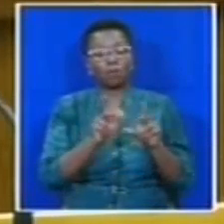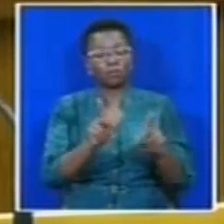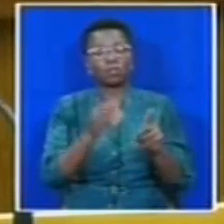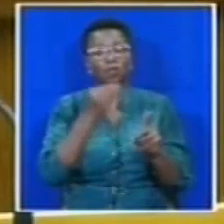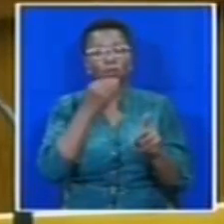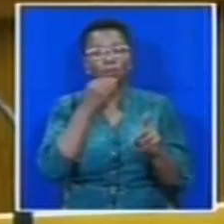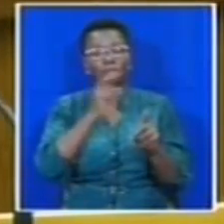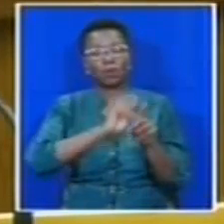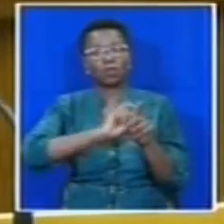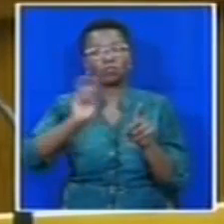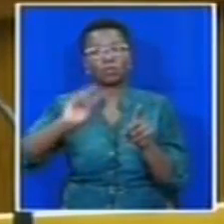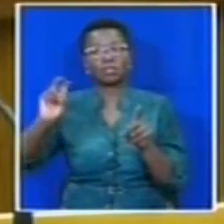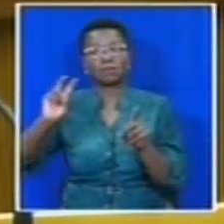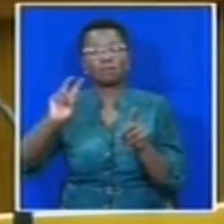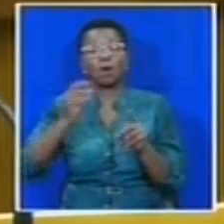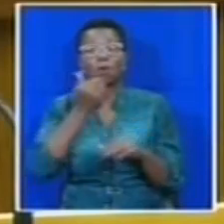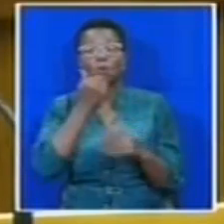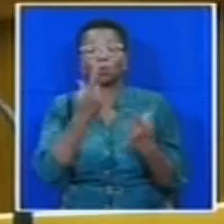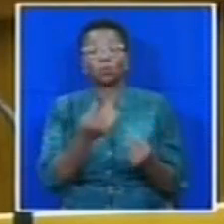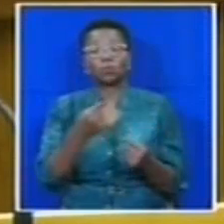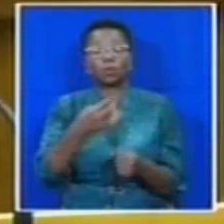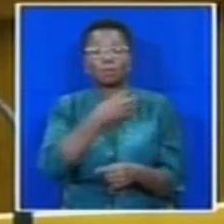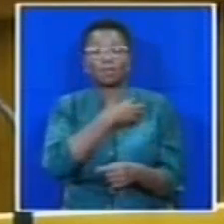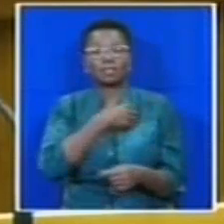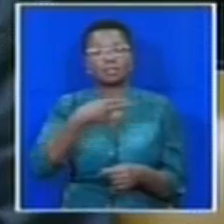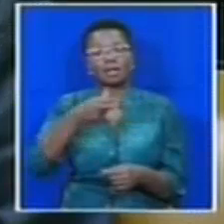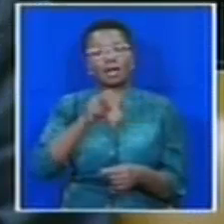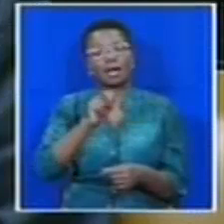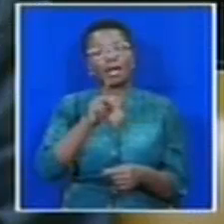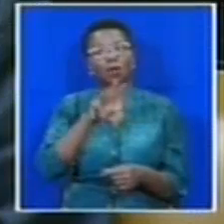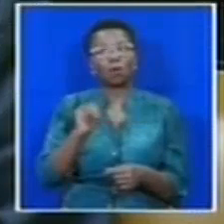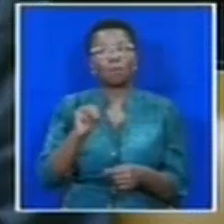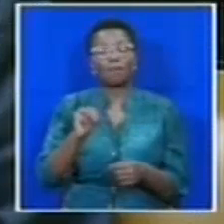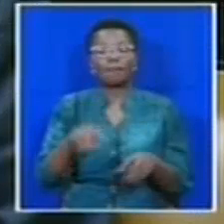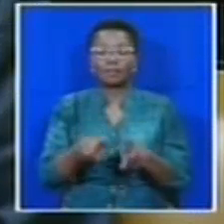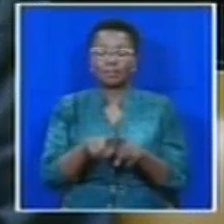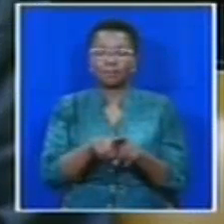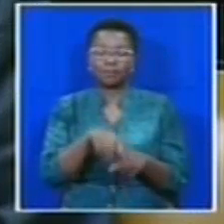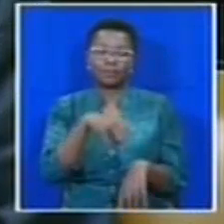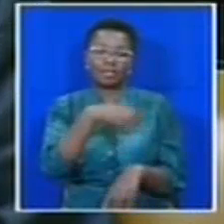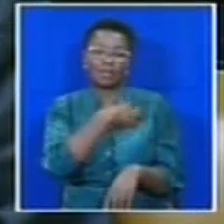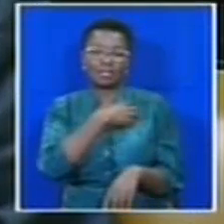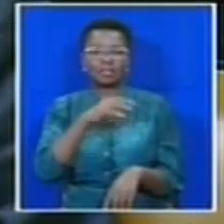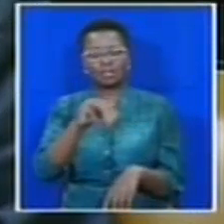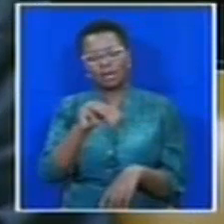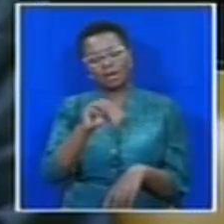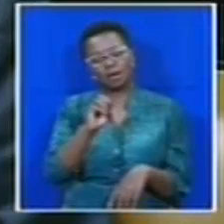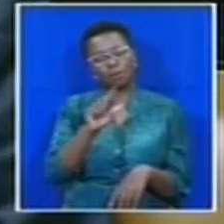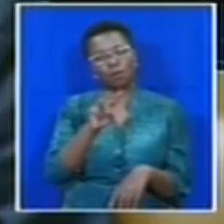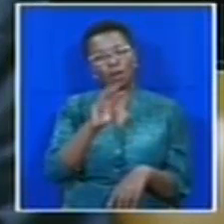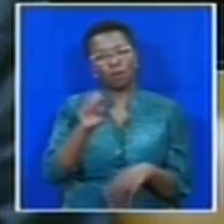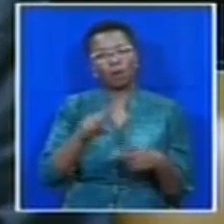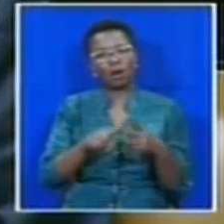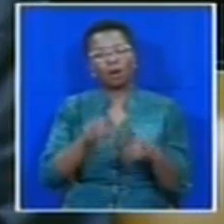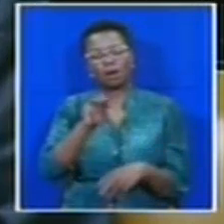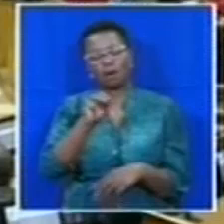Hanakam. The responsibilities of Minister Molewa and Minister Mokonyane in the context of our endorsement of the